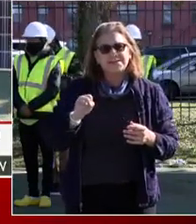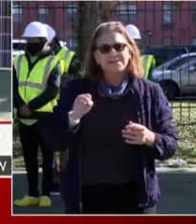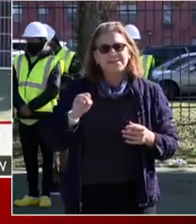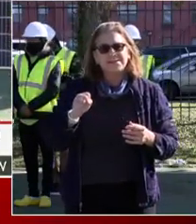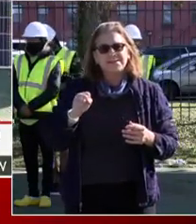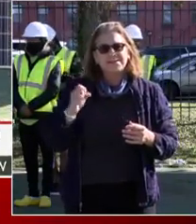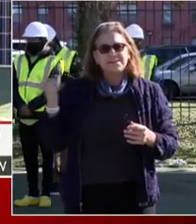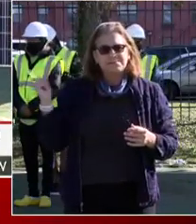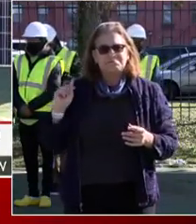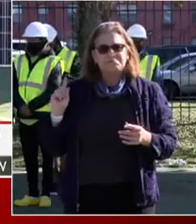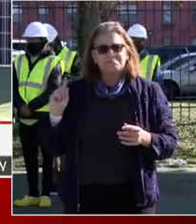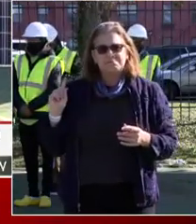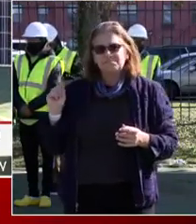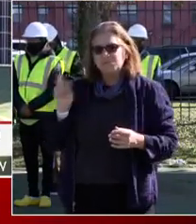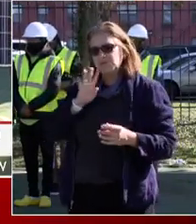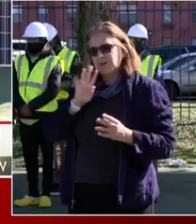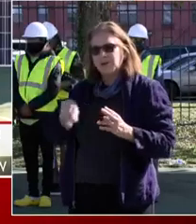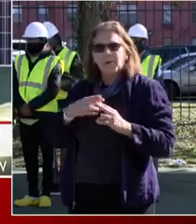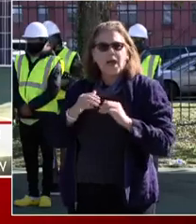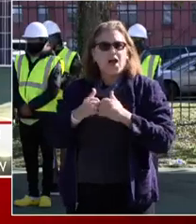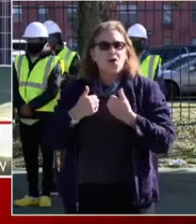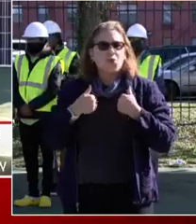jobs. Eduardo.